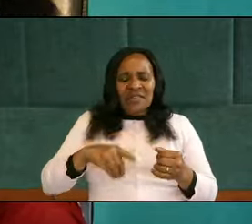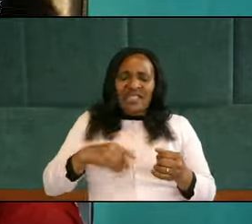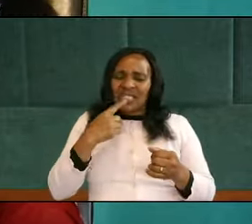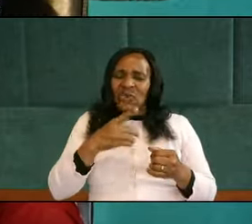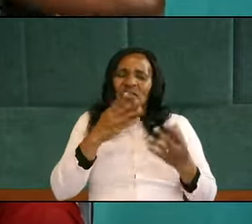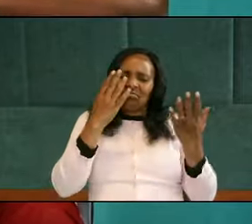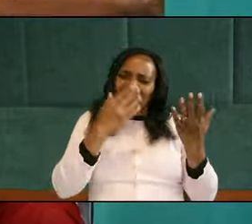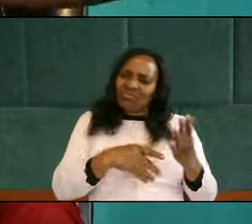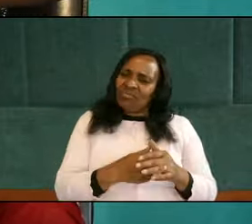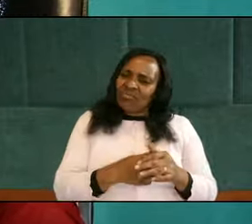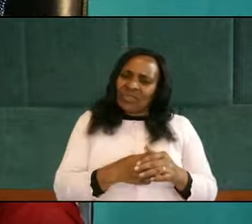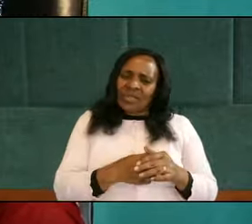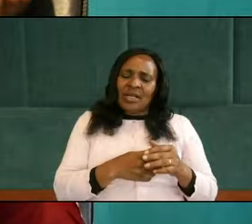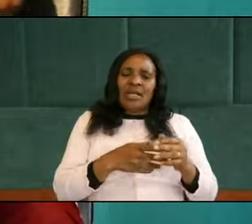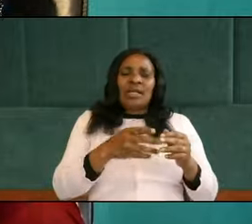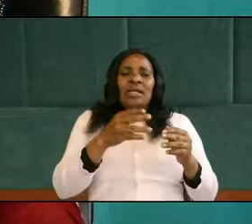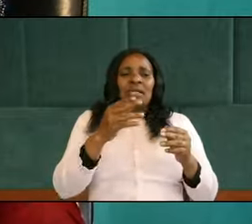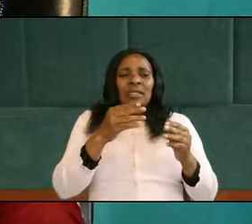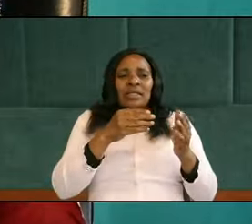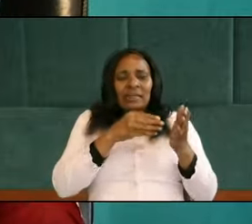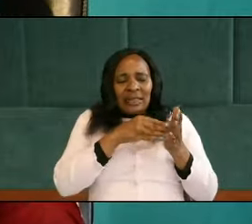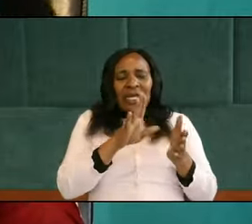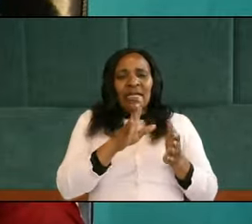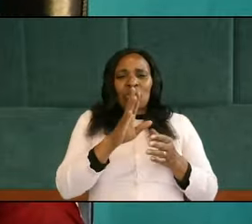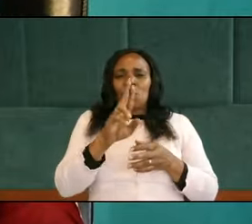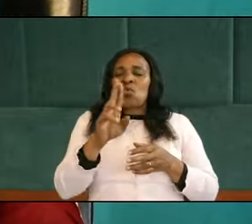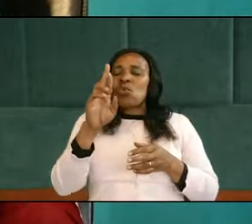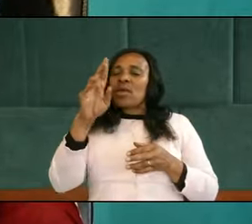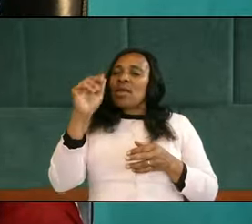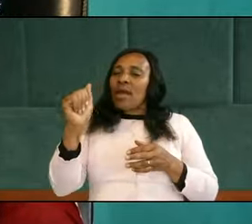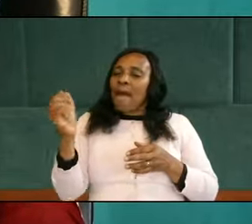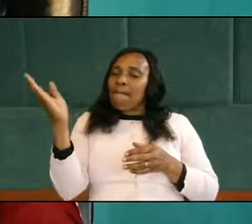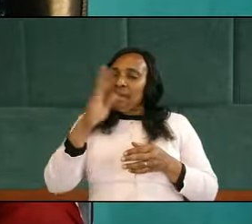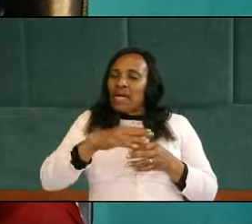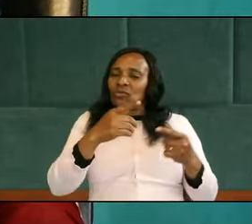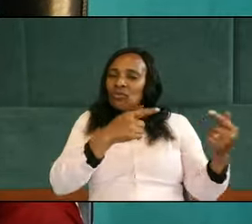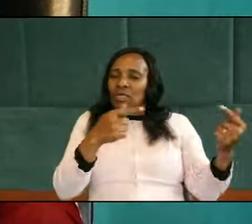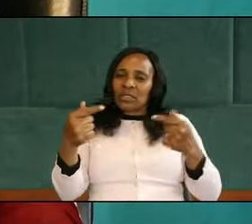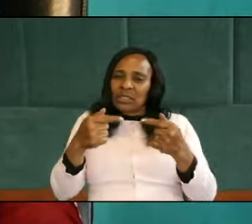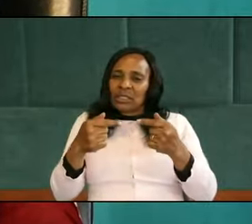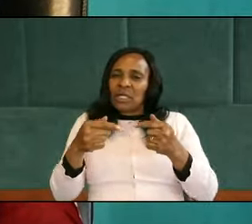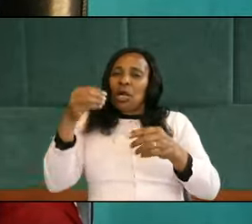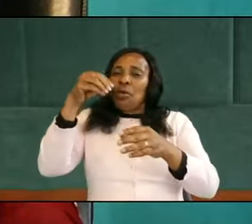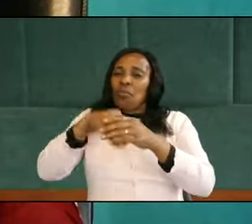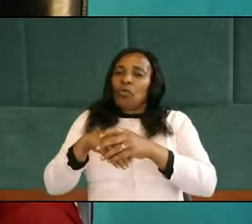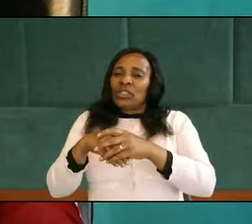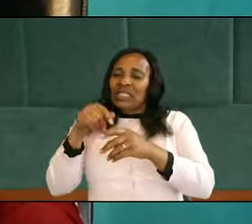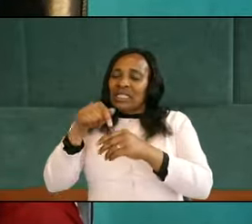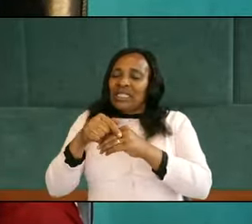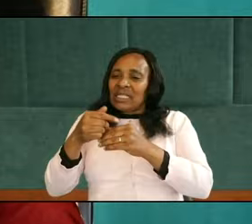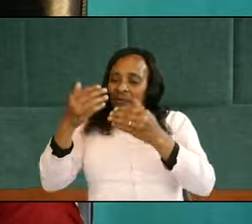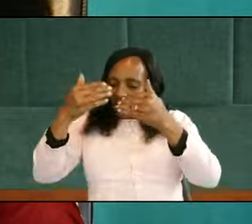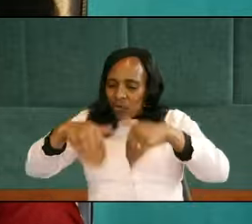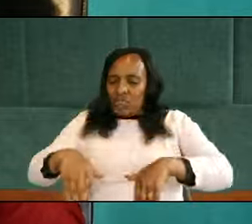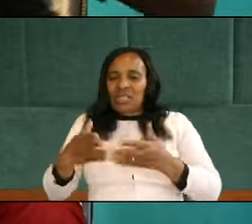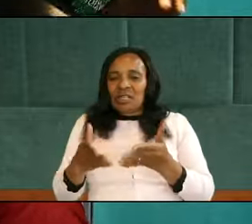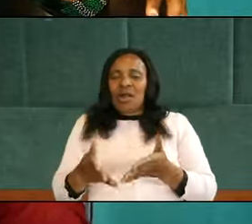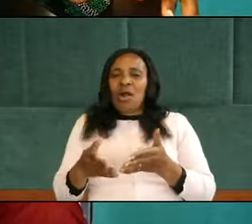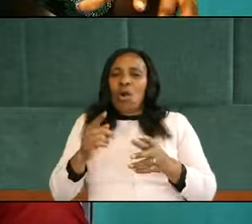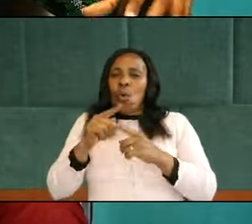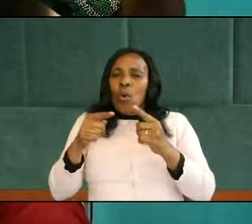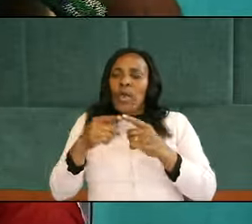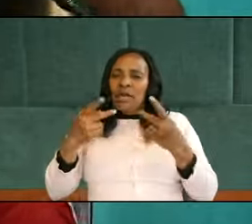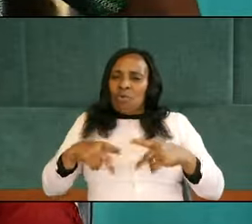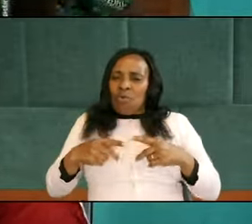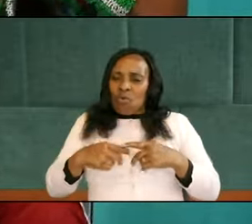let's do this. He sends Uriah back to battle. Sends Joab, tells him that, put him at the heat of the battle. Then when the people